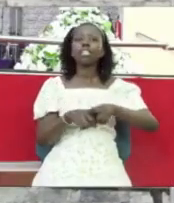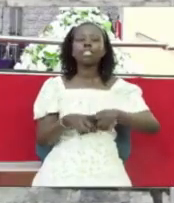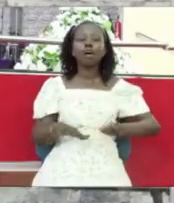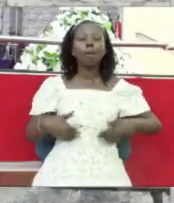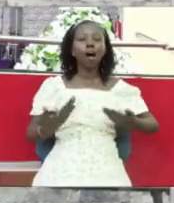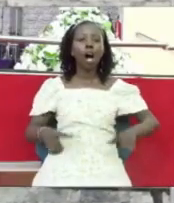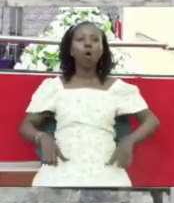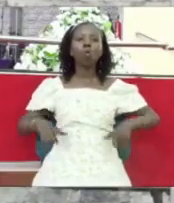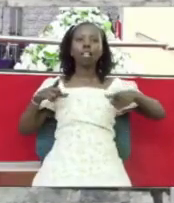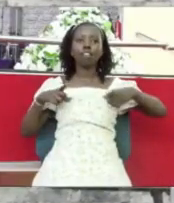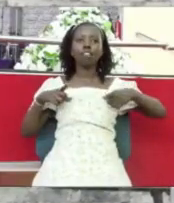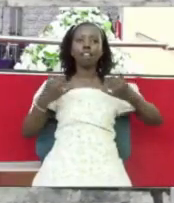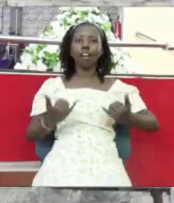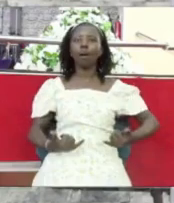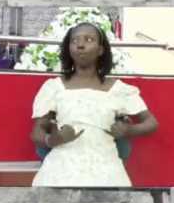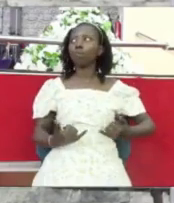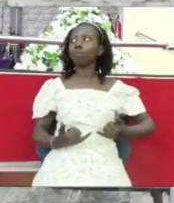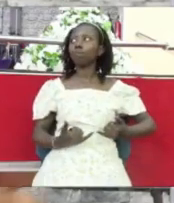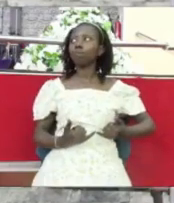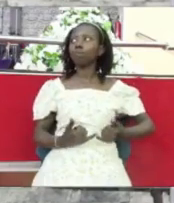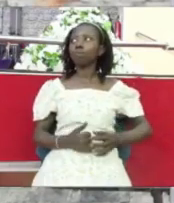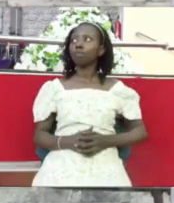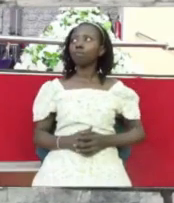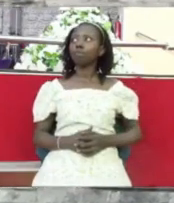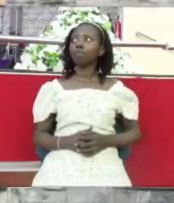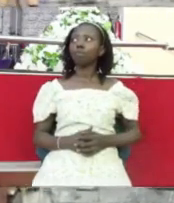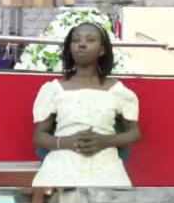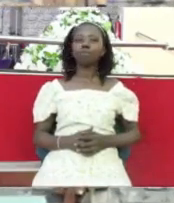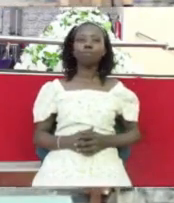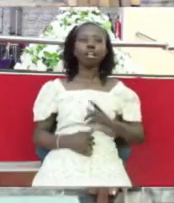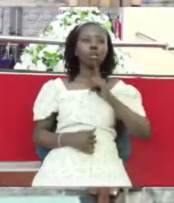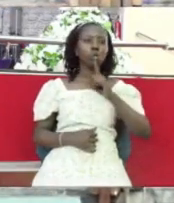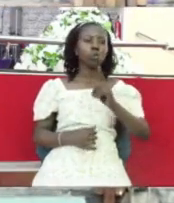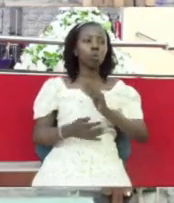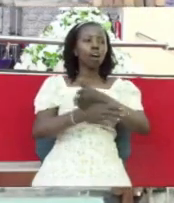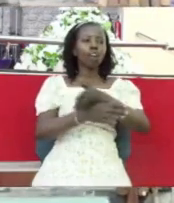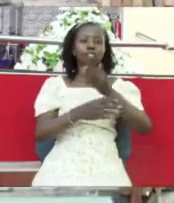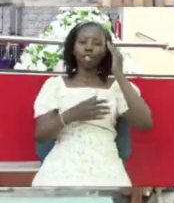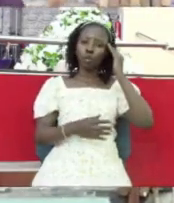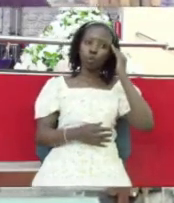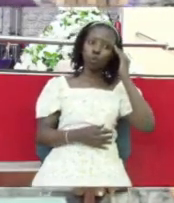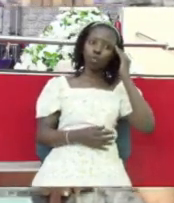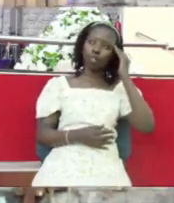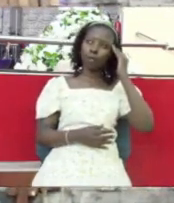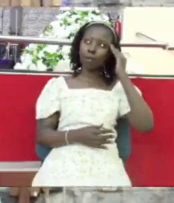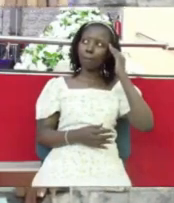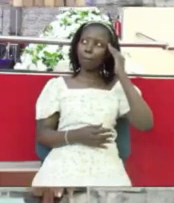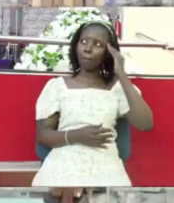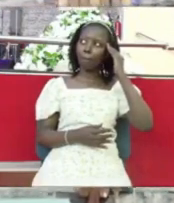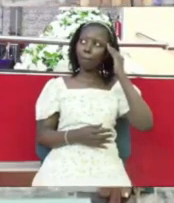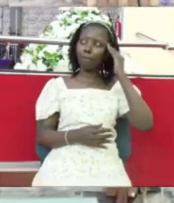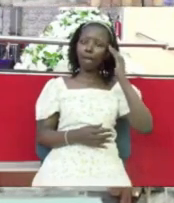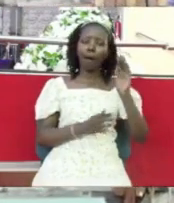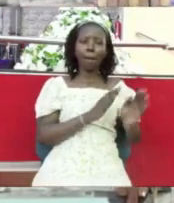maisha, hali ya kuishi maisha kikamilifu. So after knowing that you are burdened with sin and that the plan of